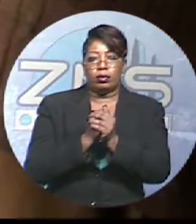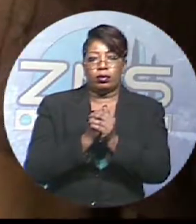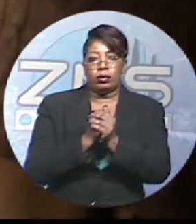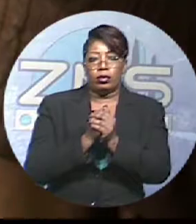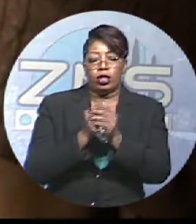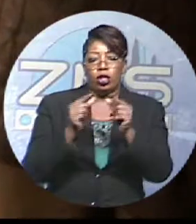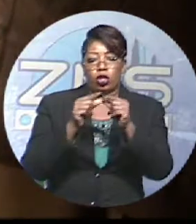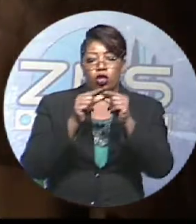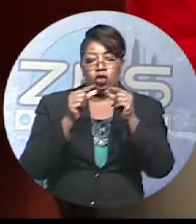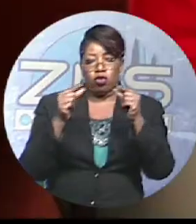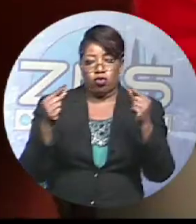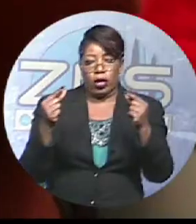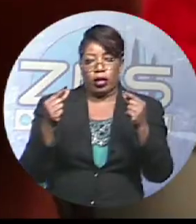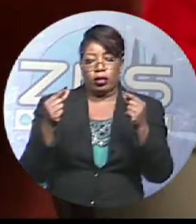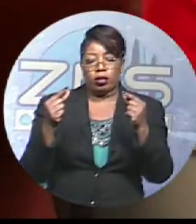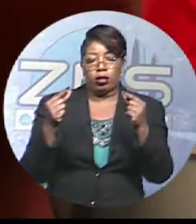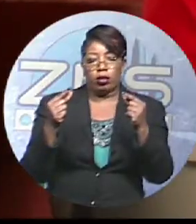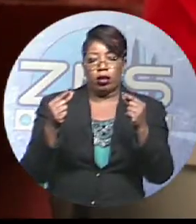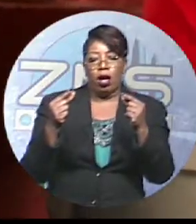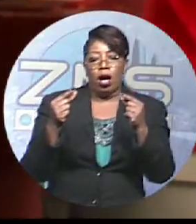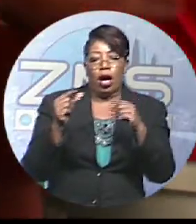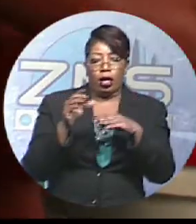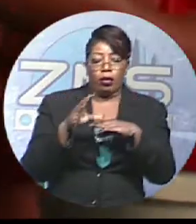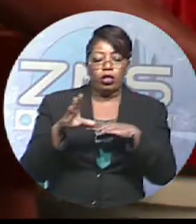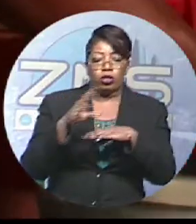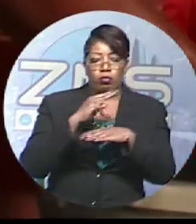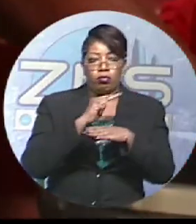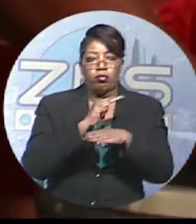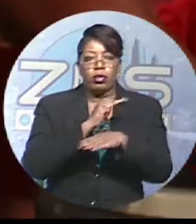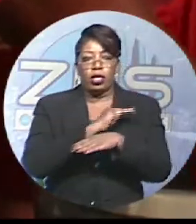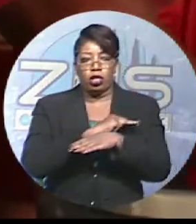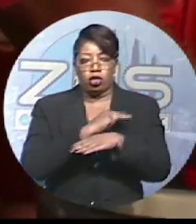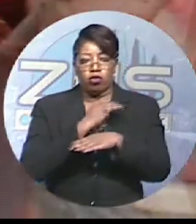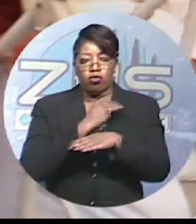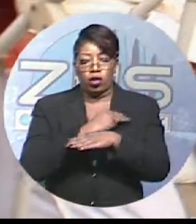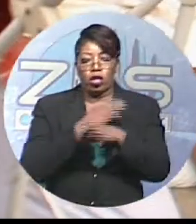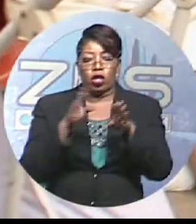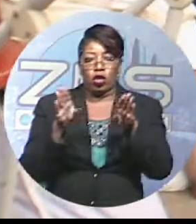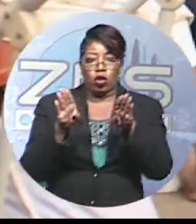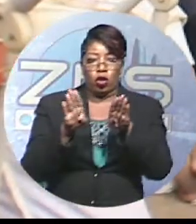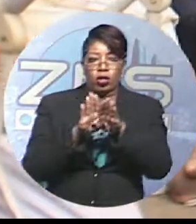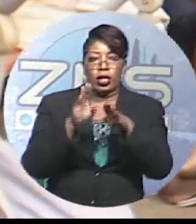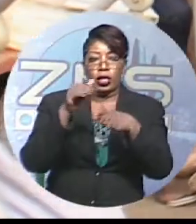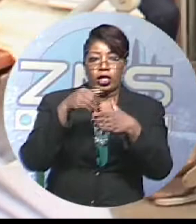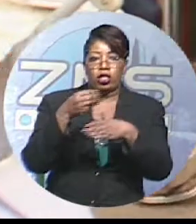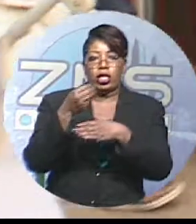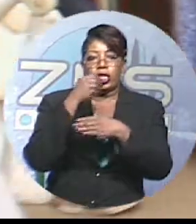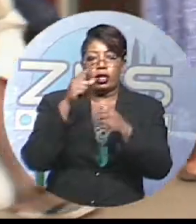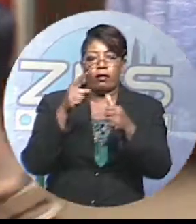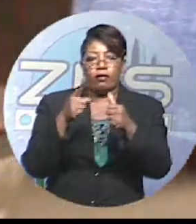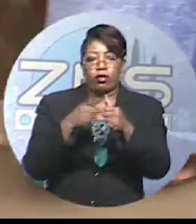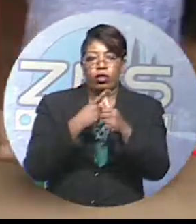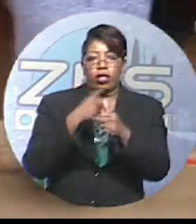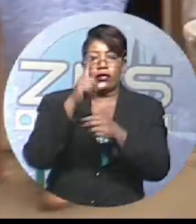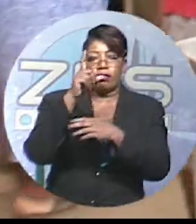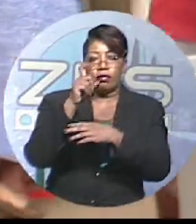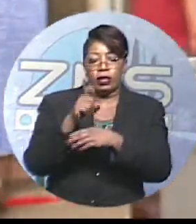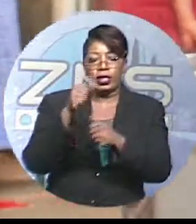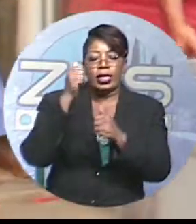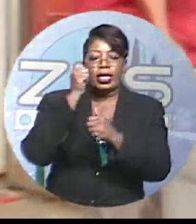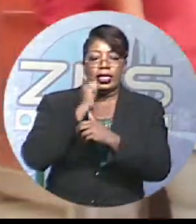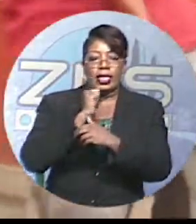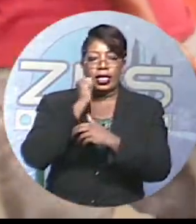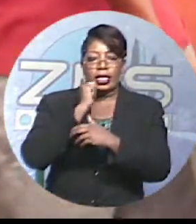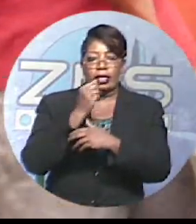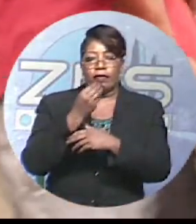At Great Commission Ministries, the elderly and shut-in get the honor of eating first at its much-needed daily